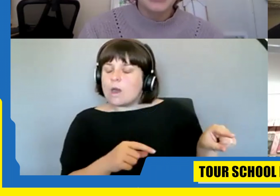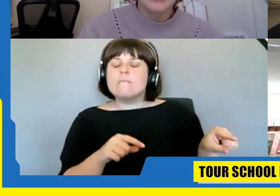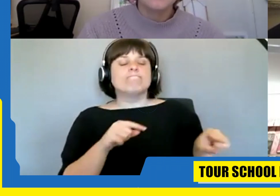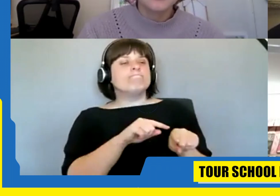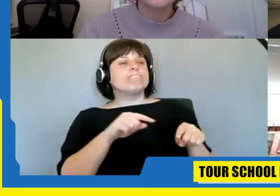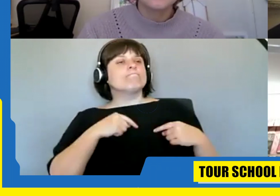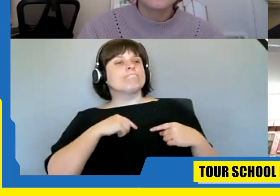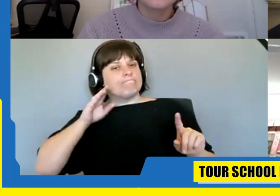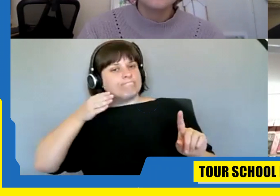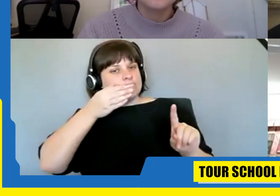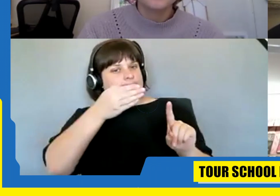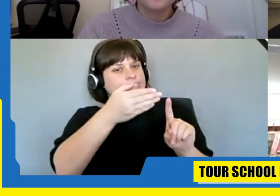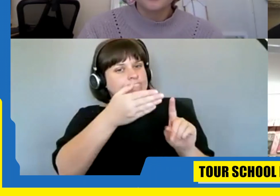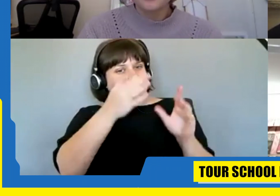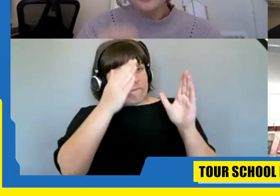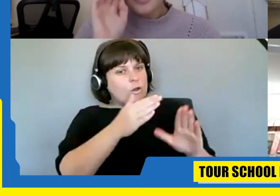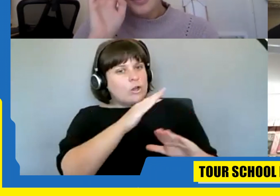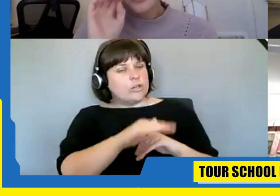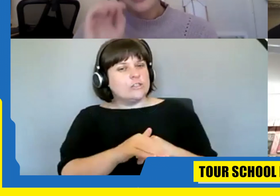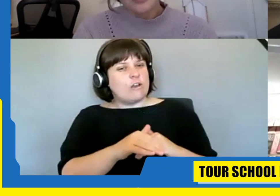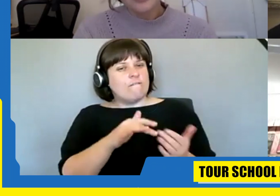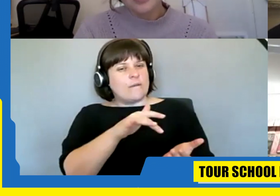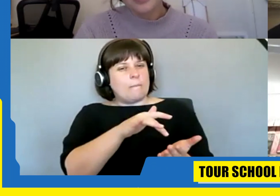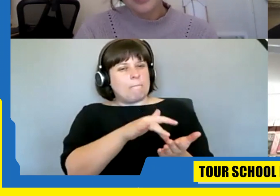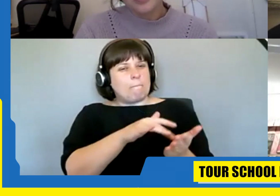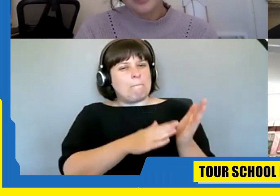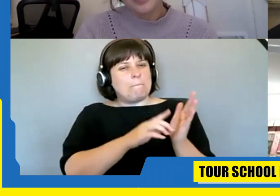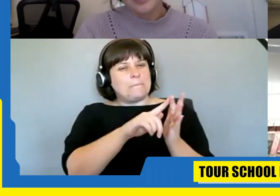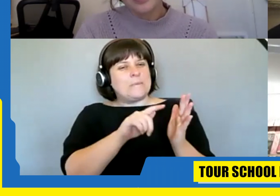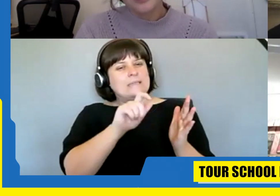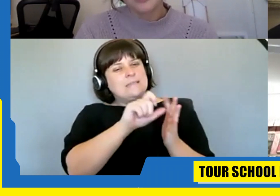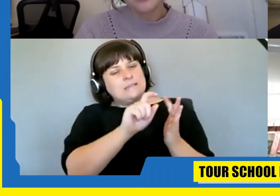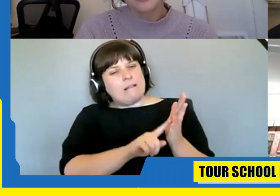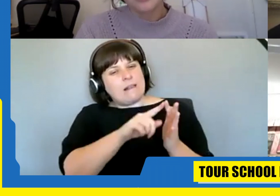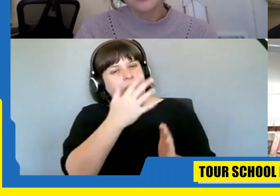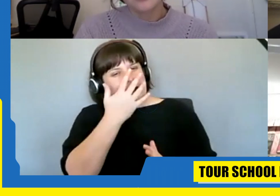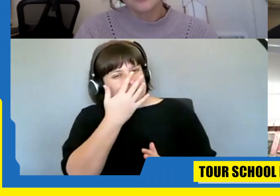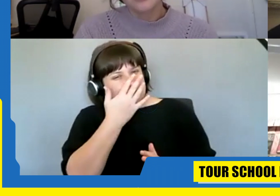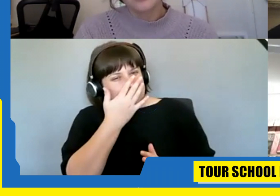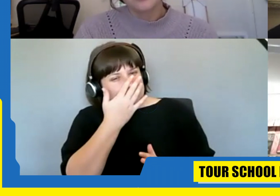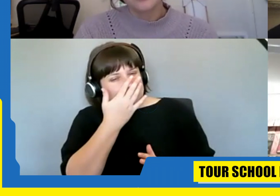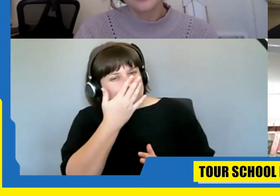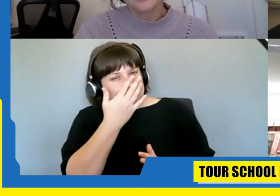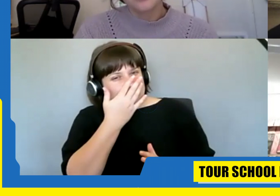Yeah. We had a good little following, but we did have interest. We had a